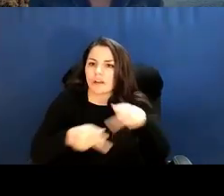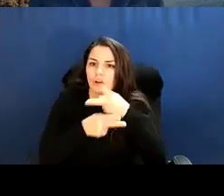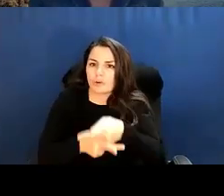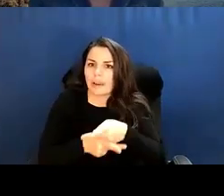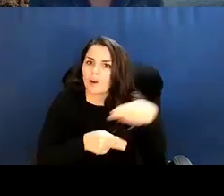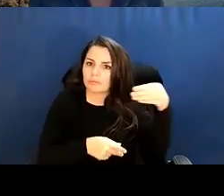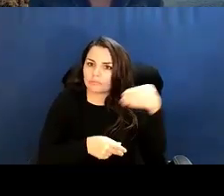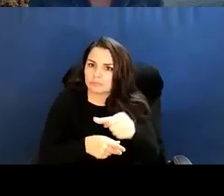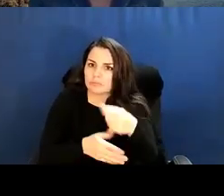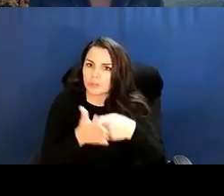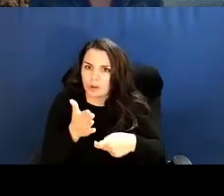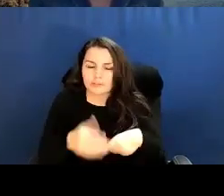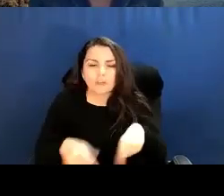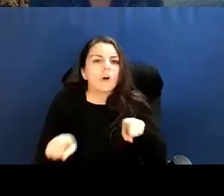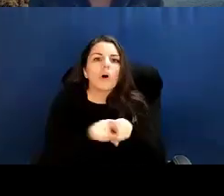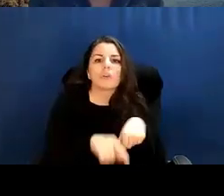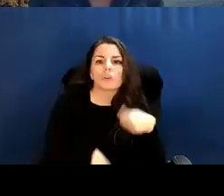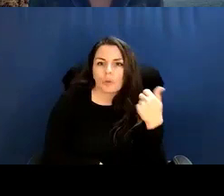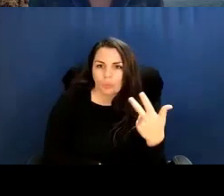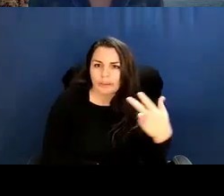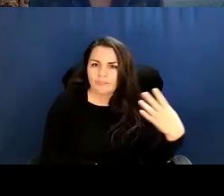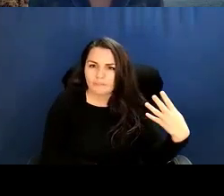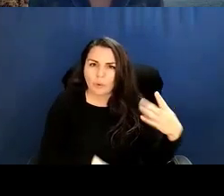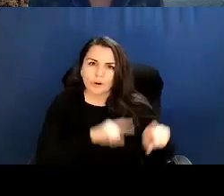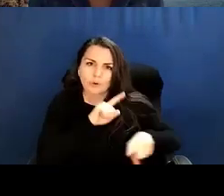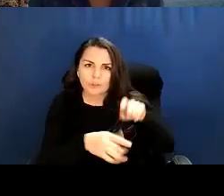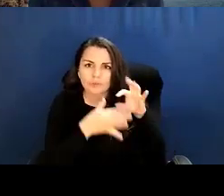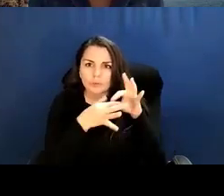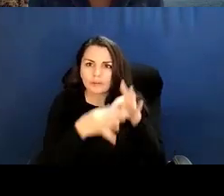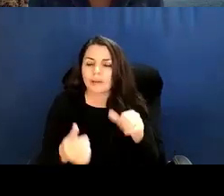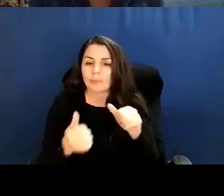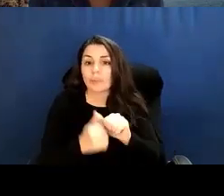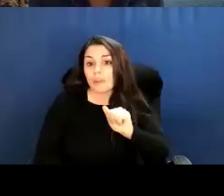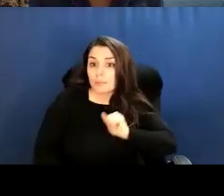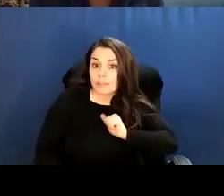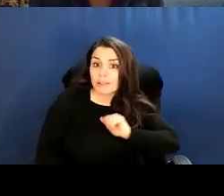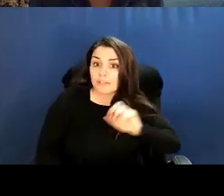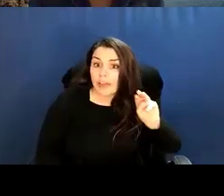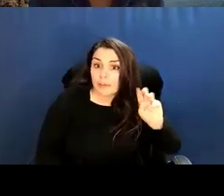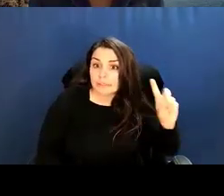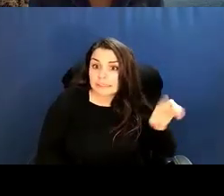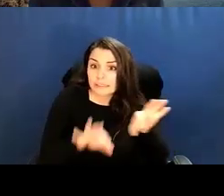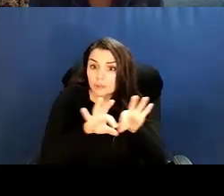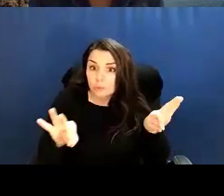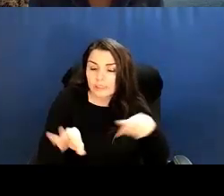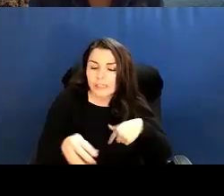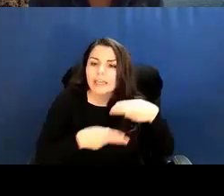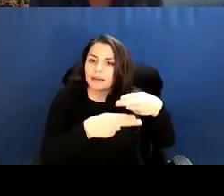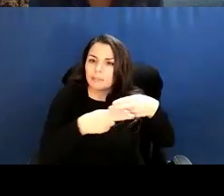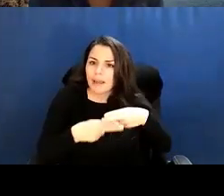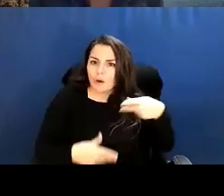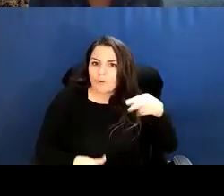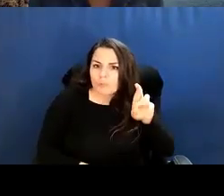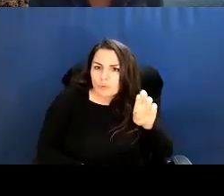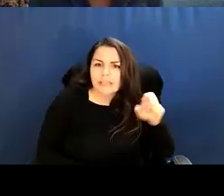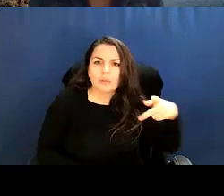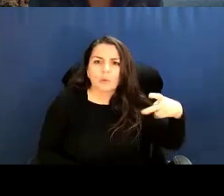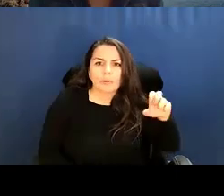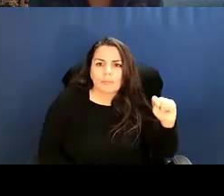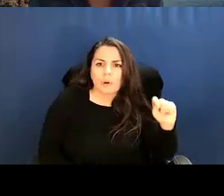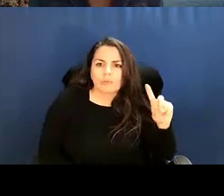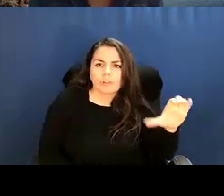questions to you and Dennis. There are probably more than you're able to pick and to answer.